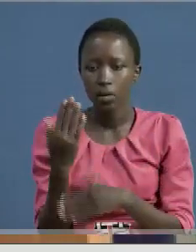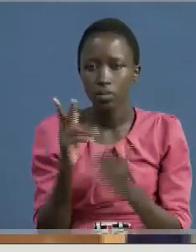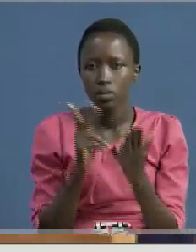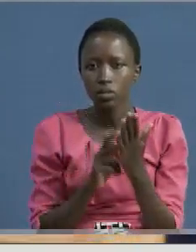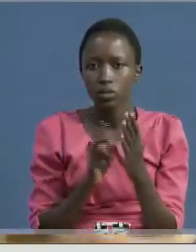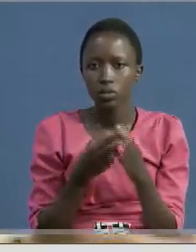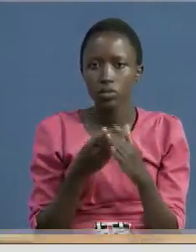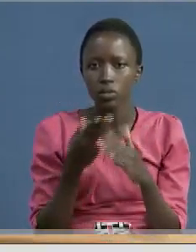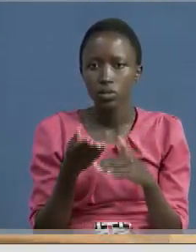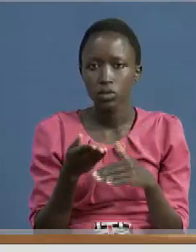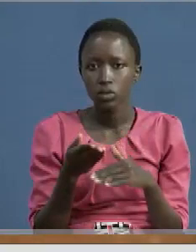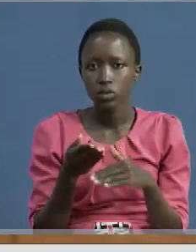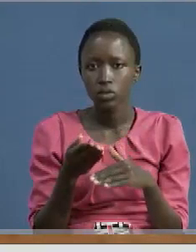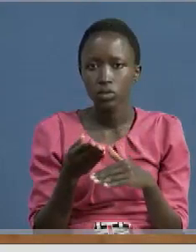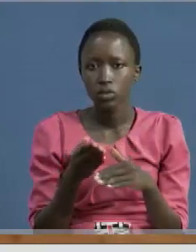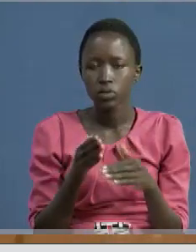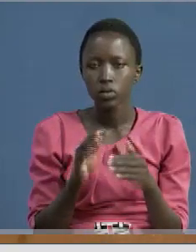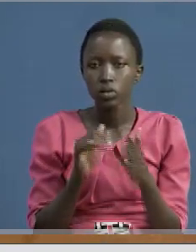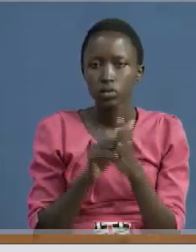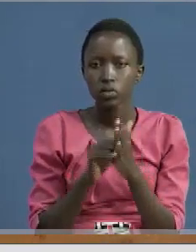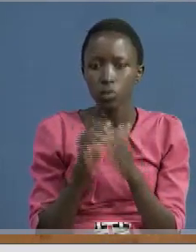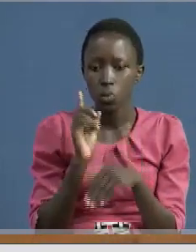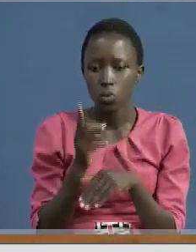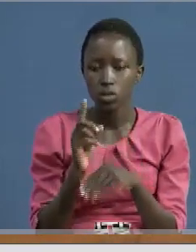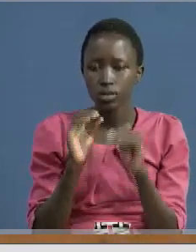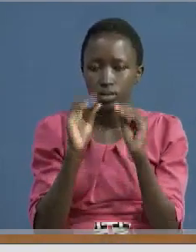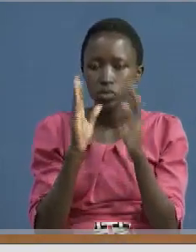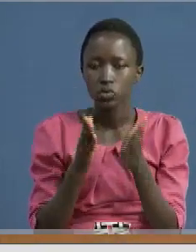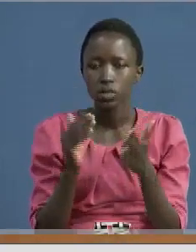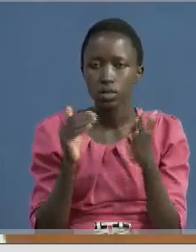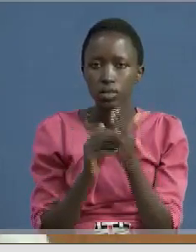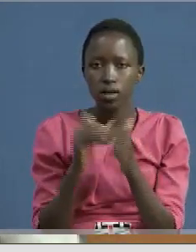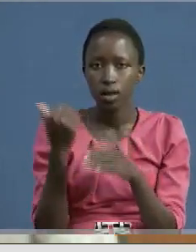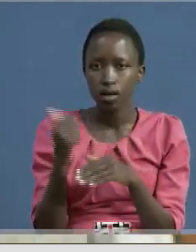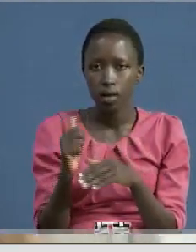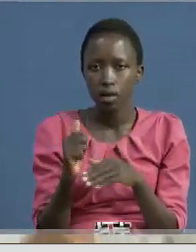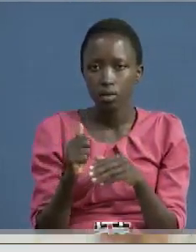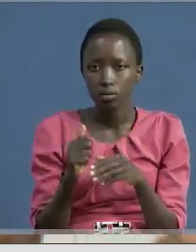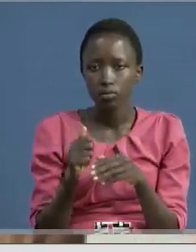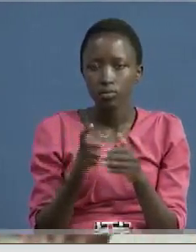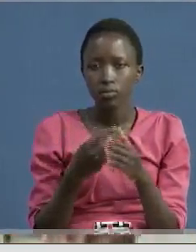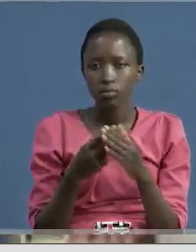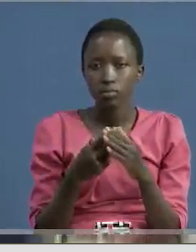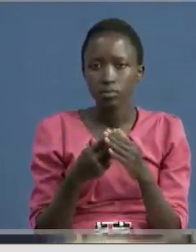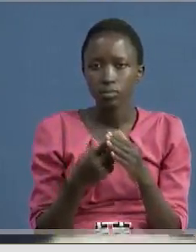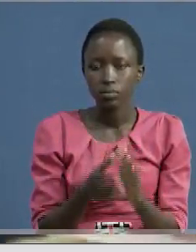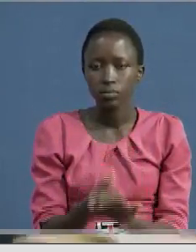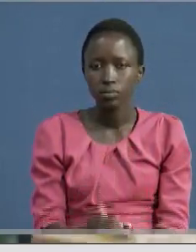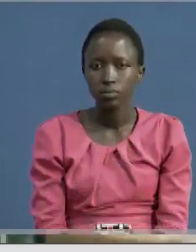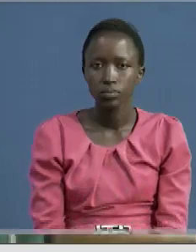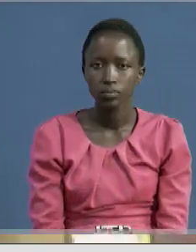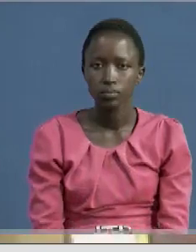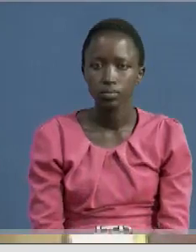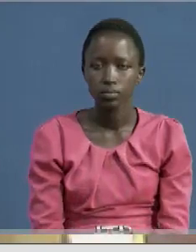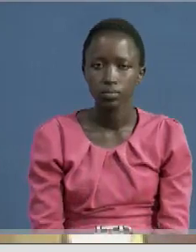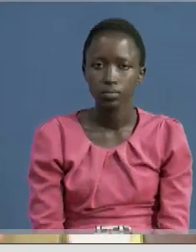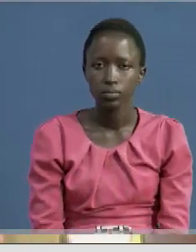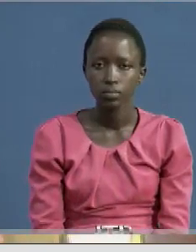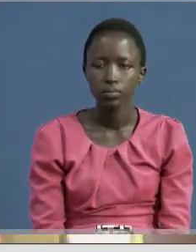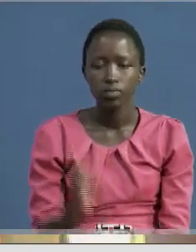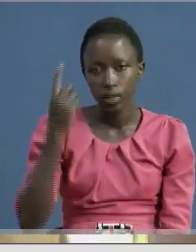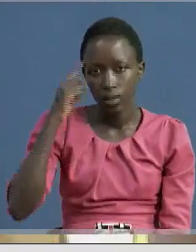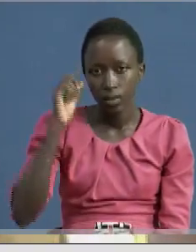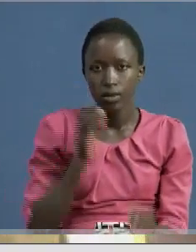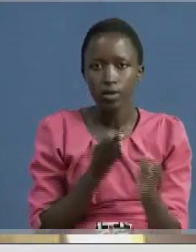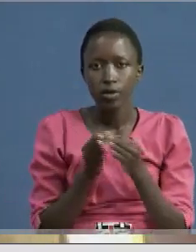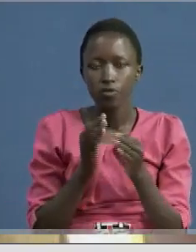the Star Uhuru Nakazi building, warned teachers against any form of exam malpractice. I think if we